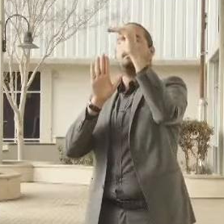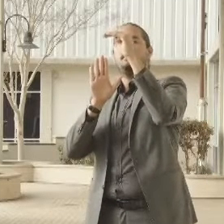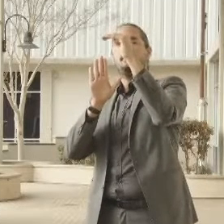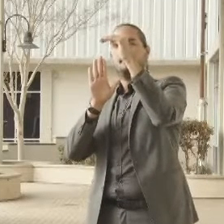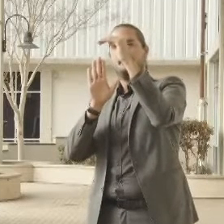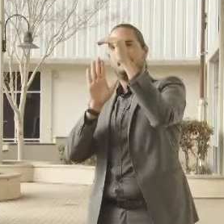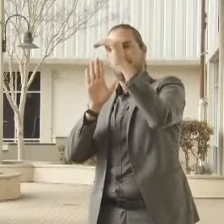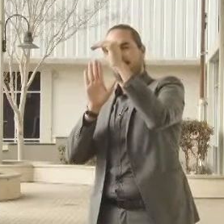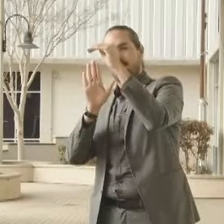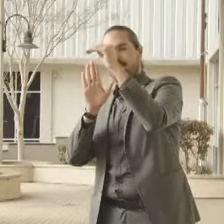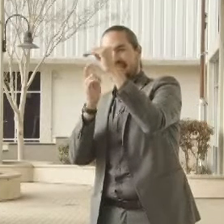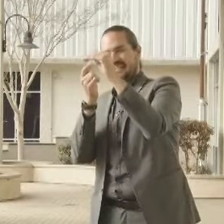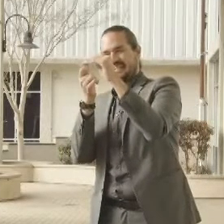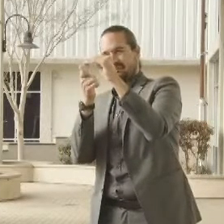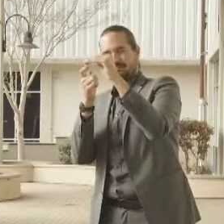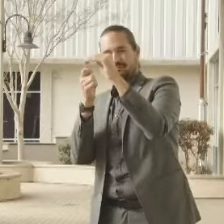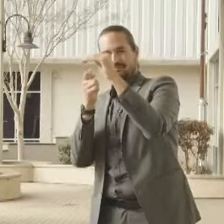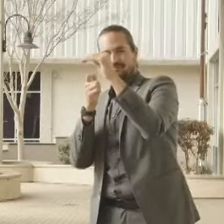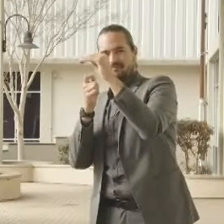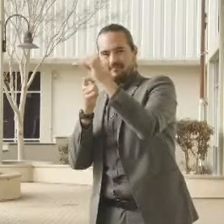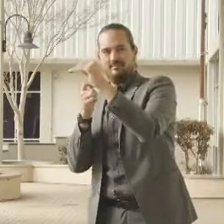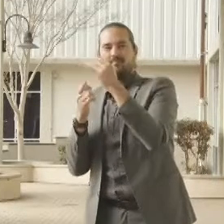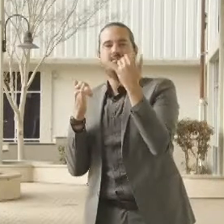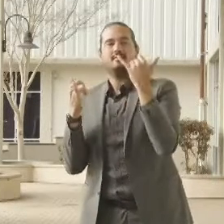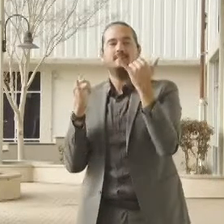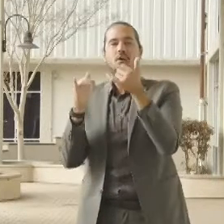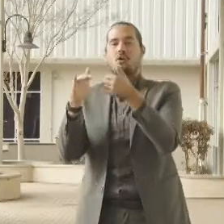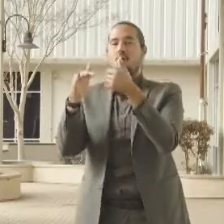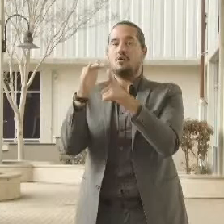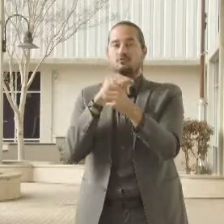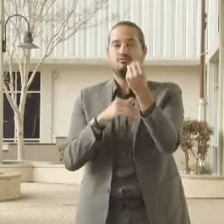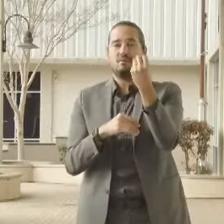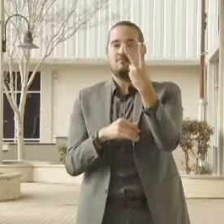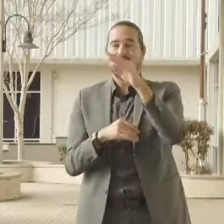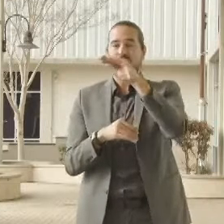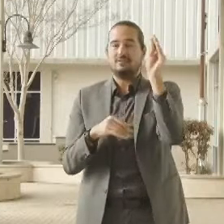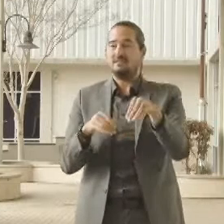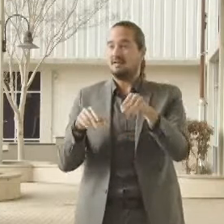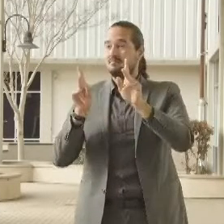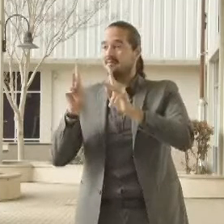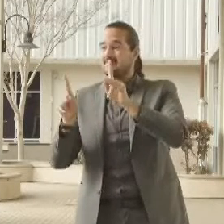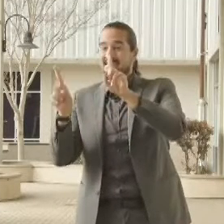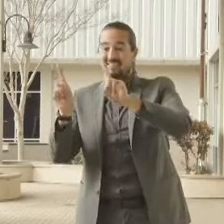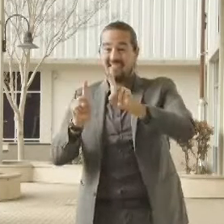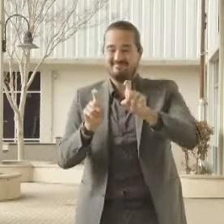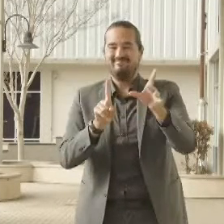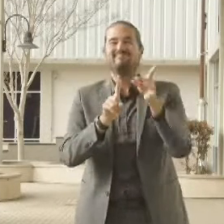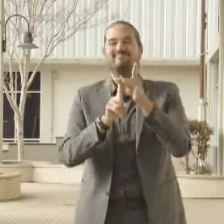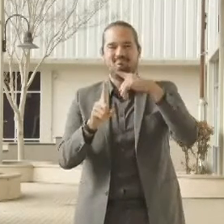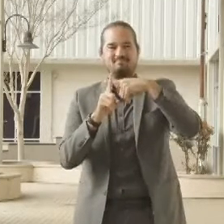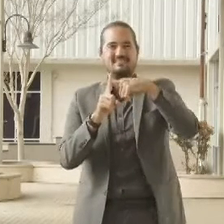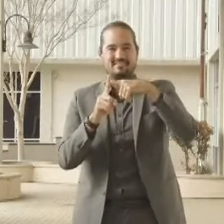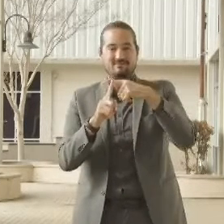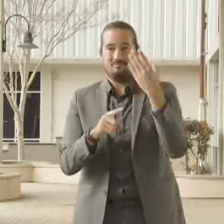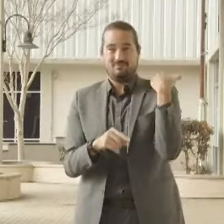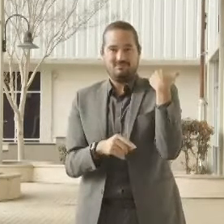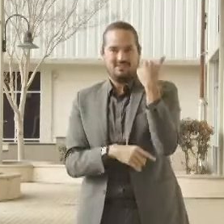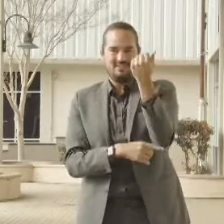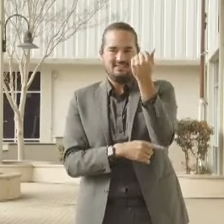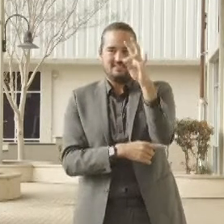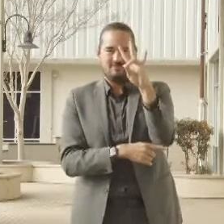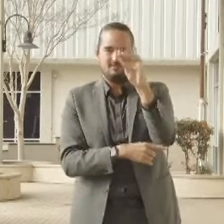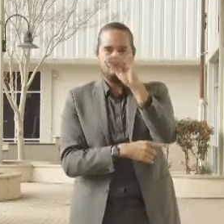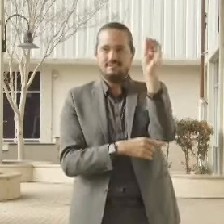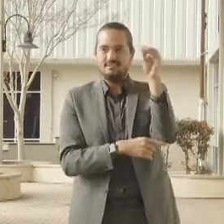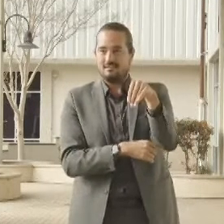Now, just under 12% of those that we test are positive, which is down from 17%, which is